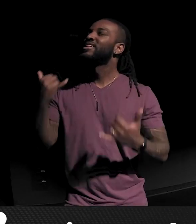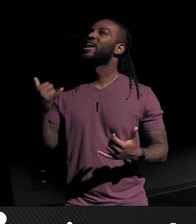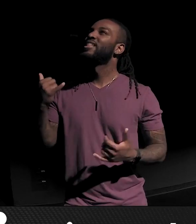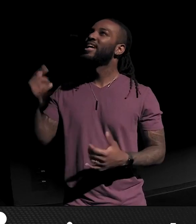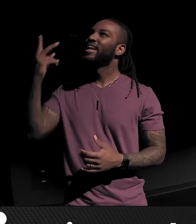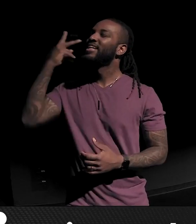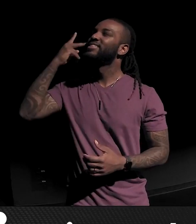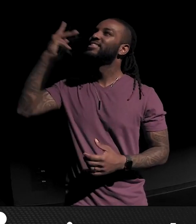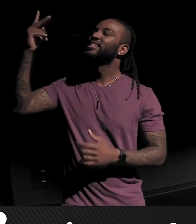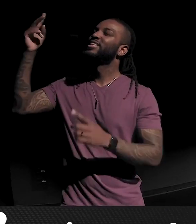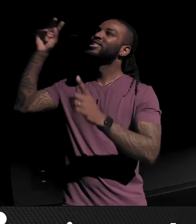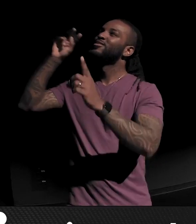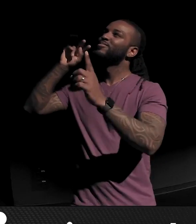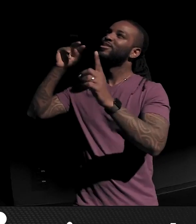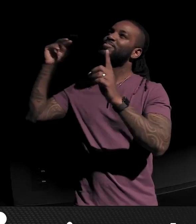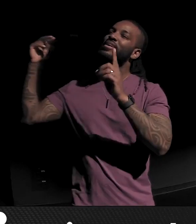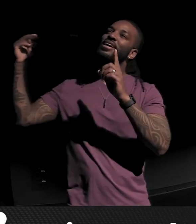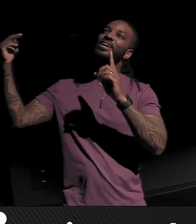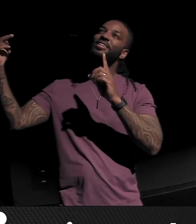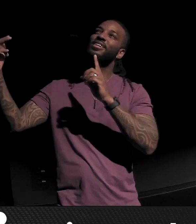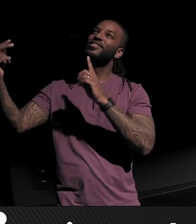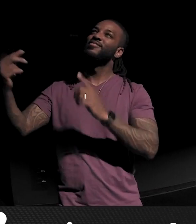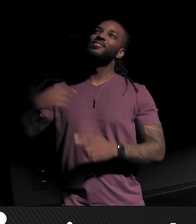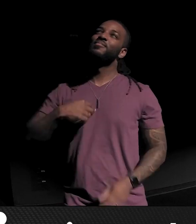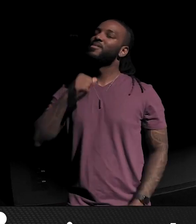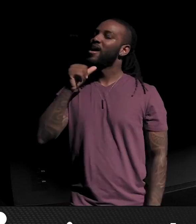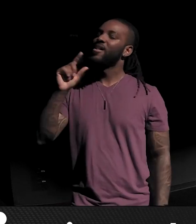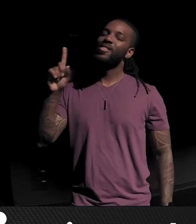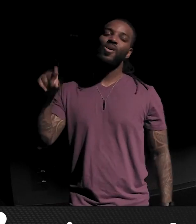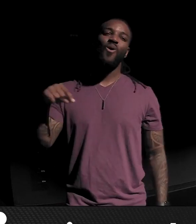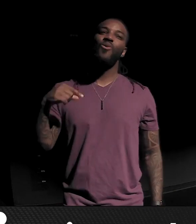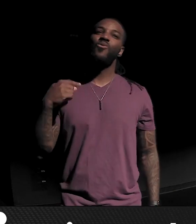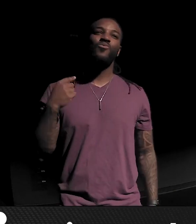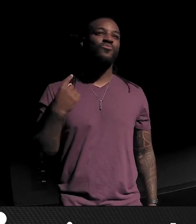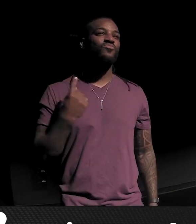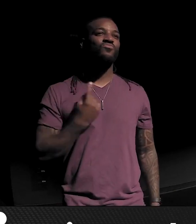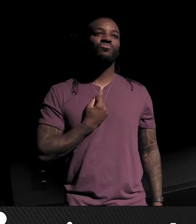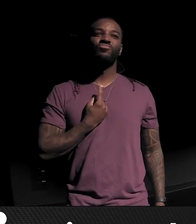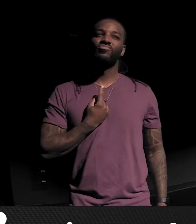Now I can see his perspective, I'm not alone.